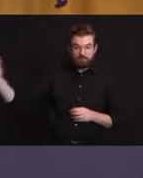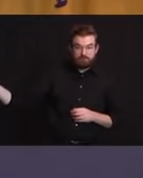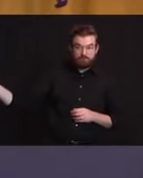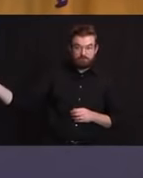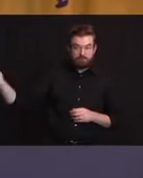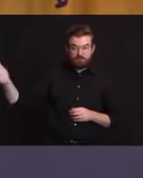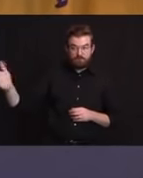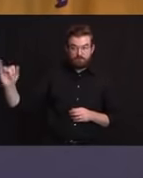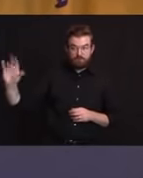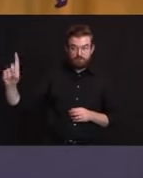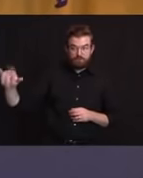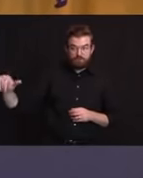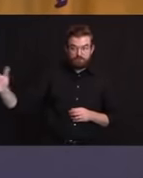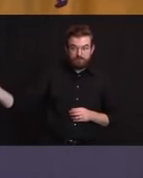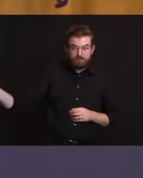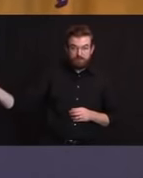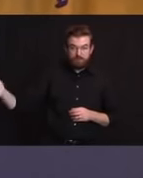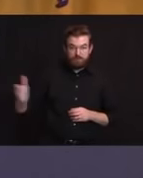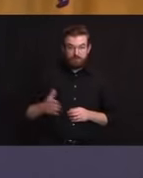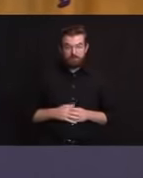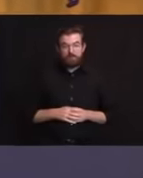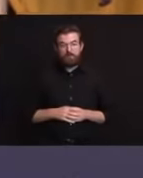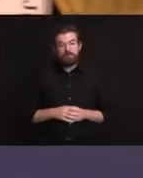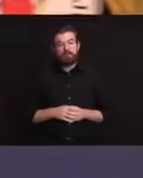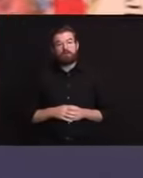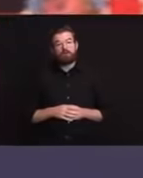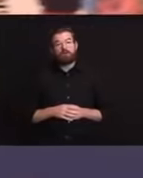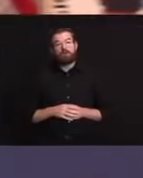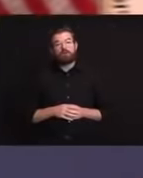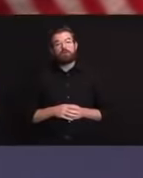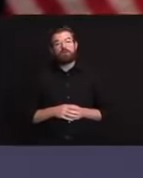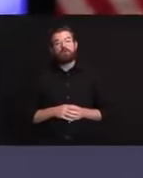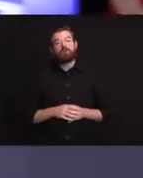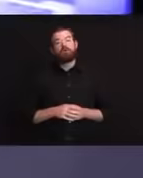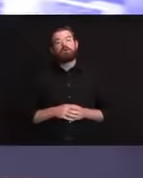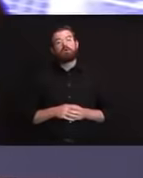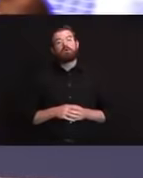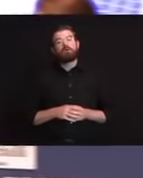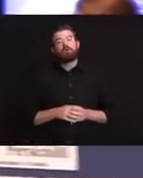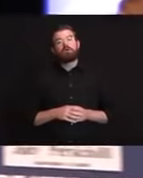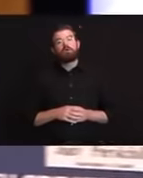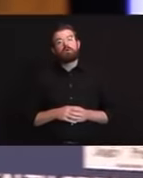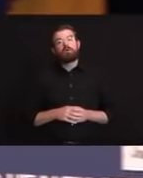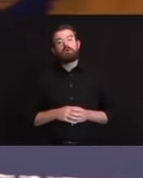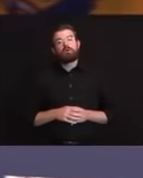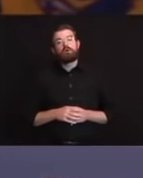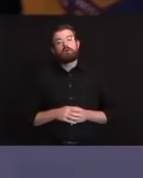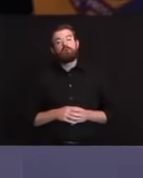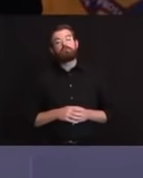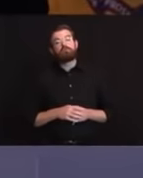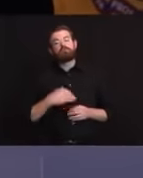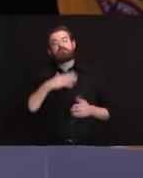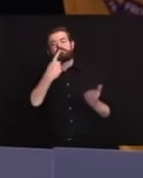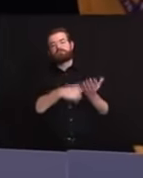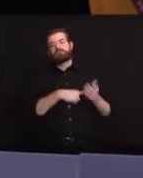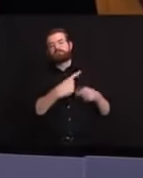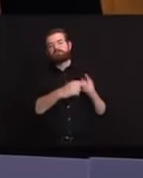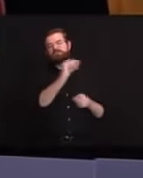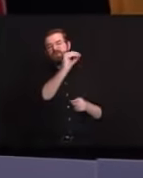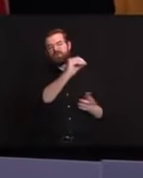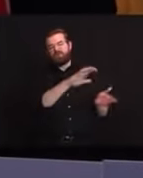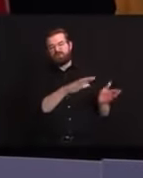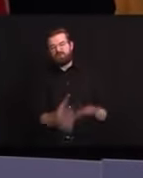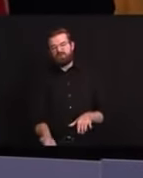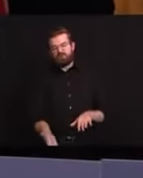of both zero fatality and then Quest? I can actually answer both of those, and starting with the Quest question. Obviously, we don't know